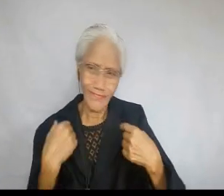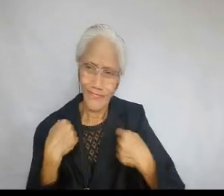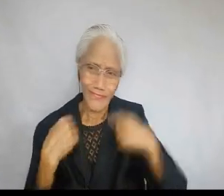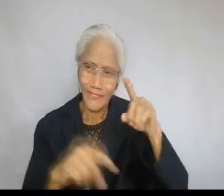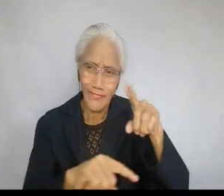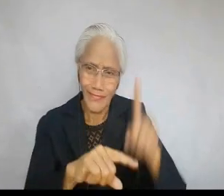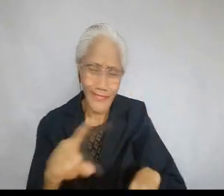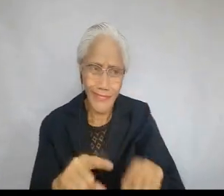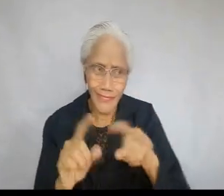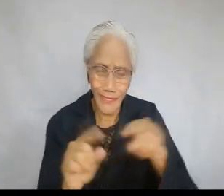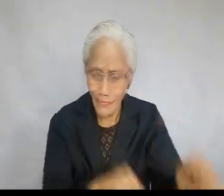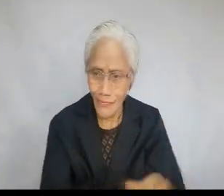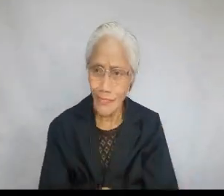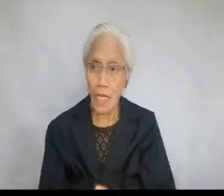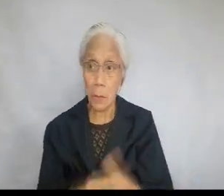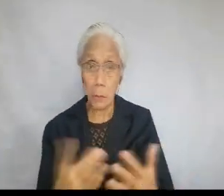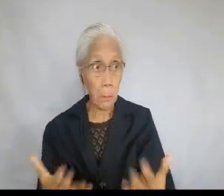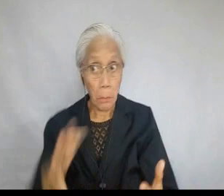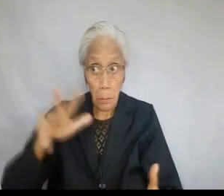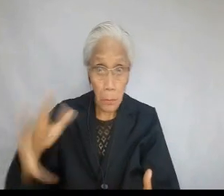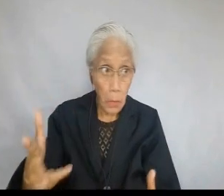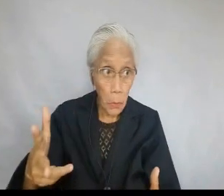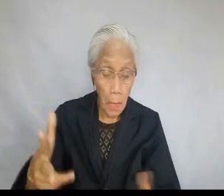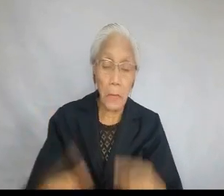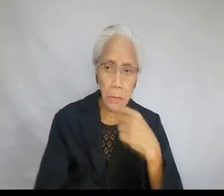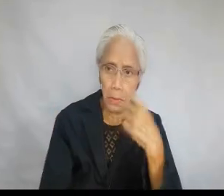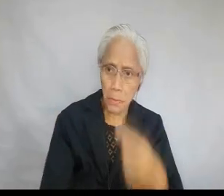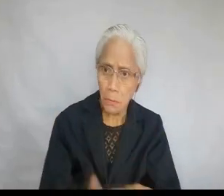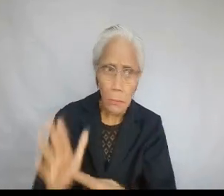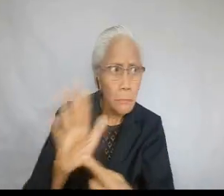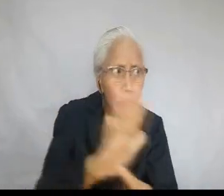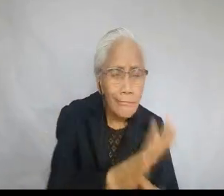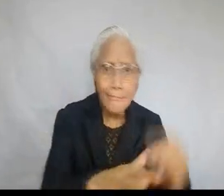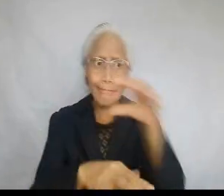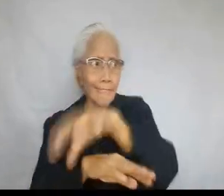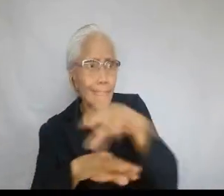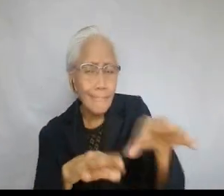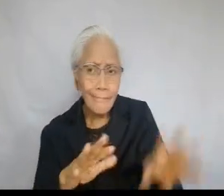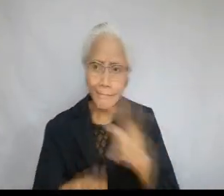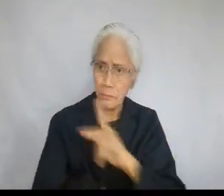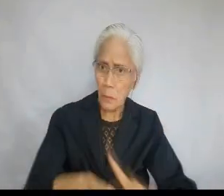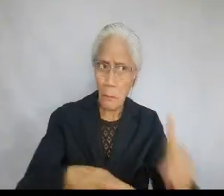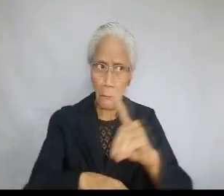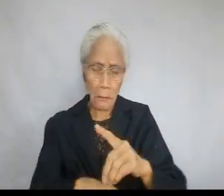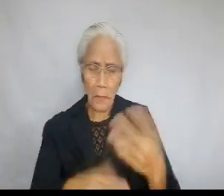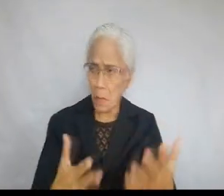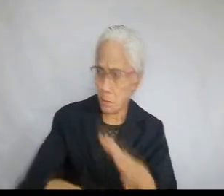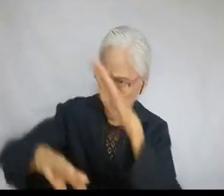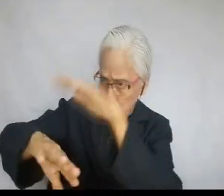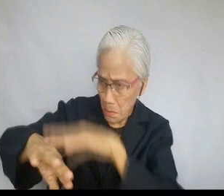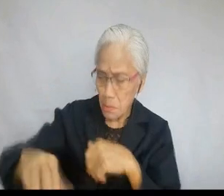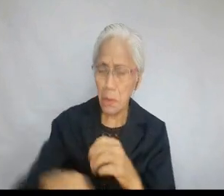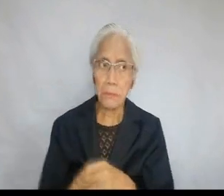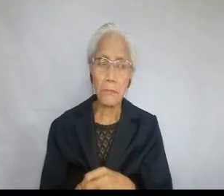third wife and was very proud and would always show her off to neighboring kingdoms. So he called on his third wife and asked,